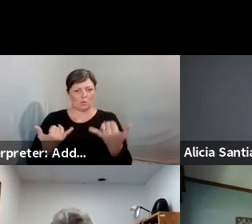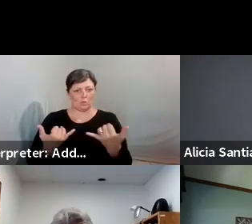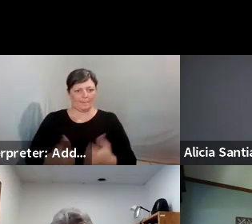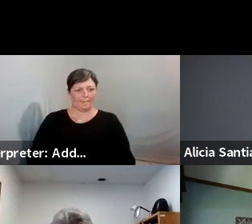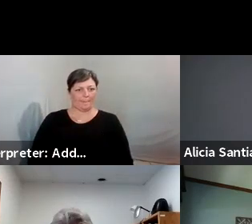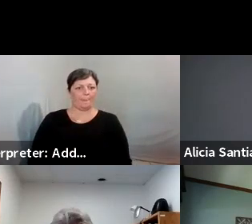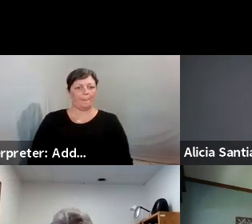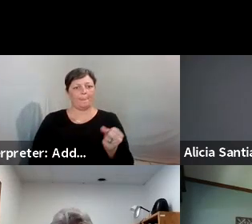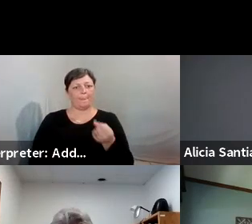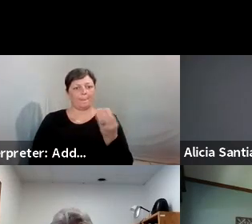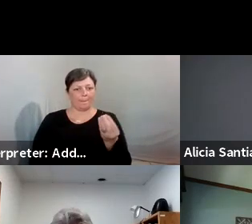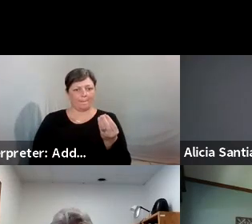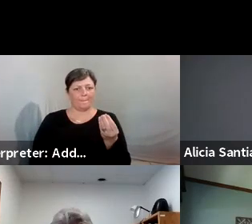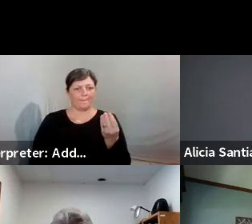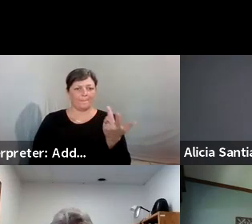So